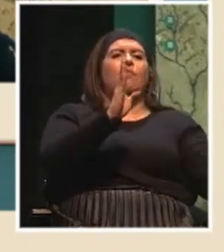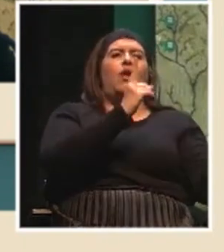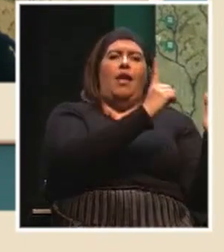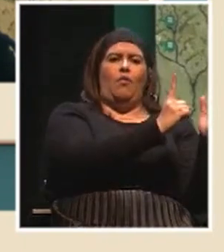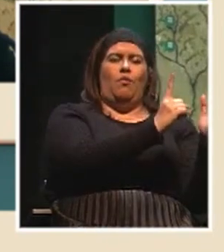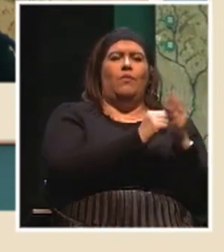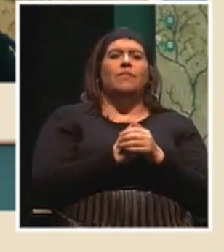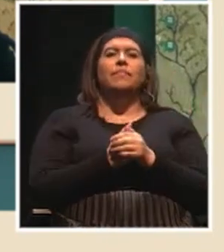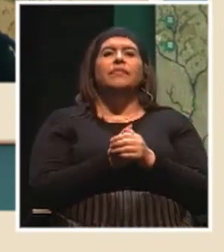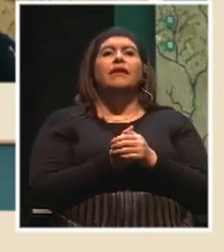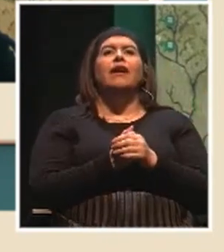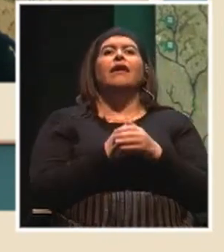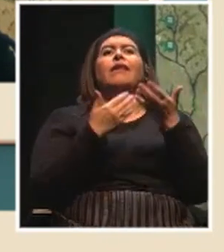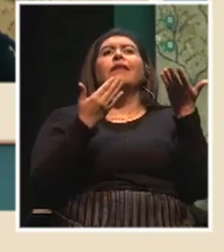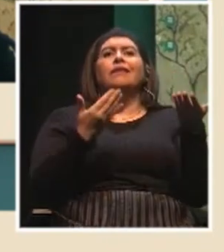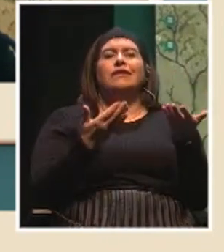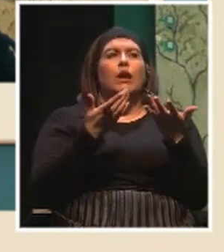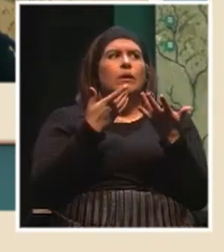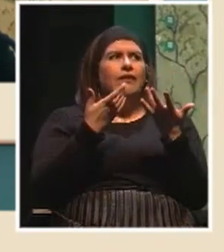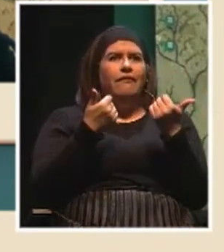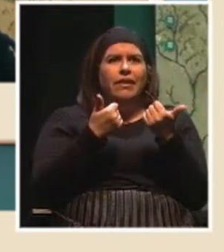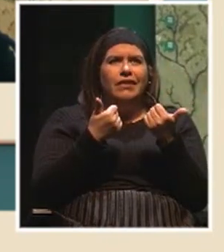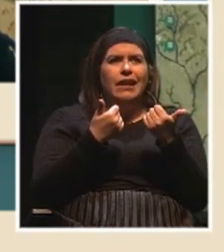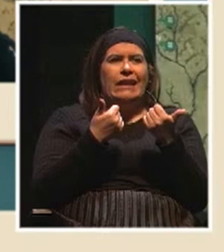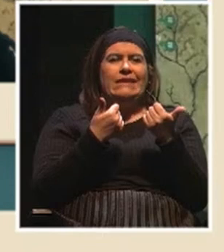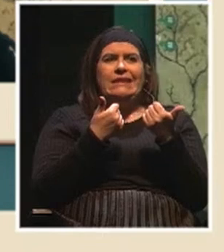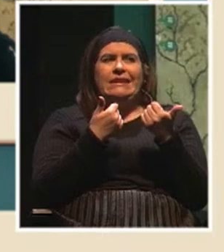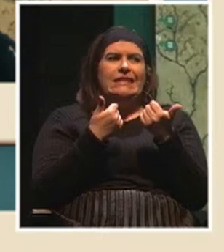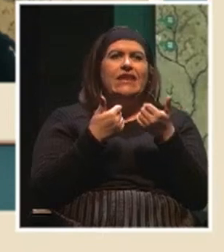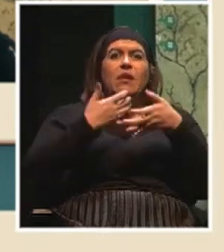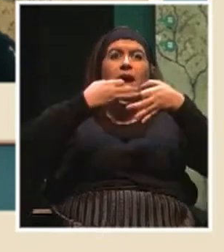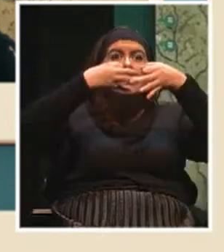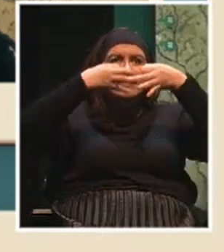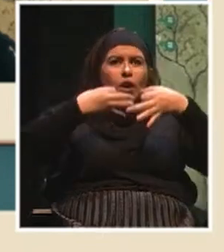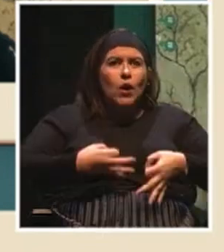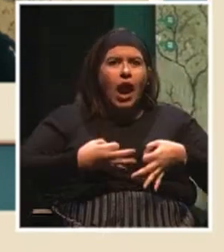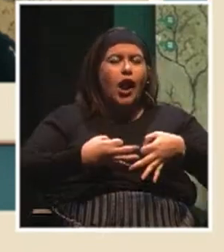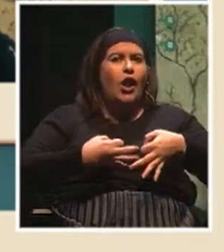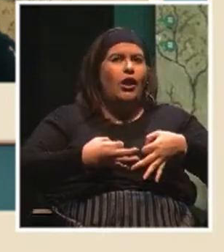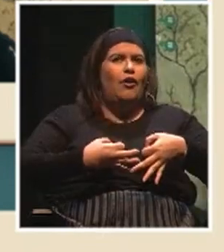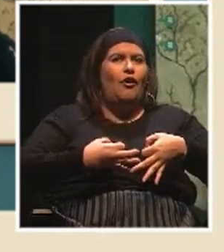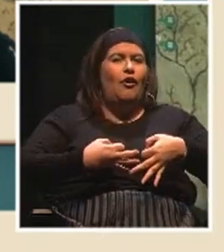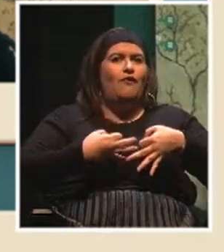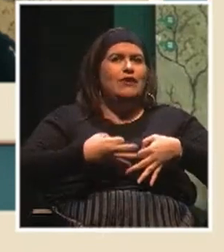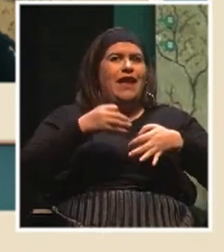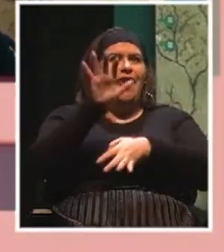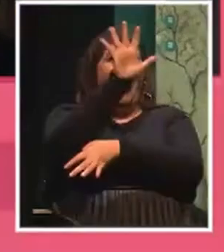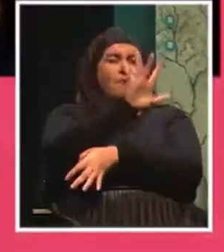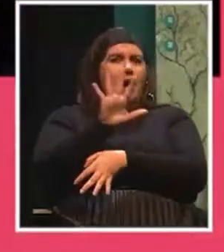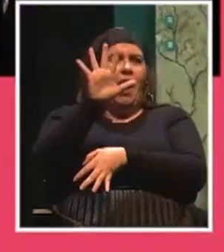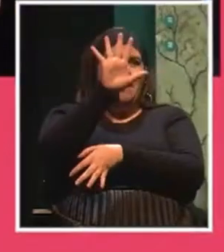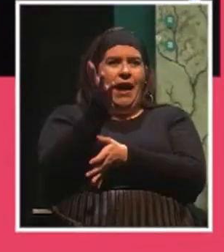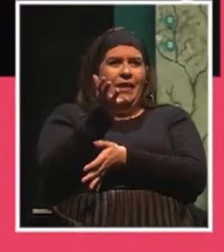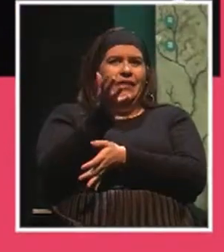right is critical. So we want to make sure that we're using like the official vision of the map from HBO. But we very quickly